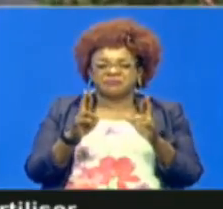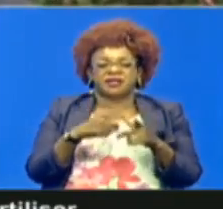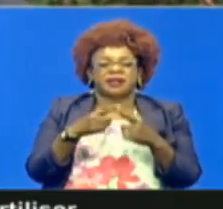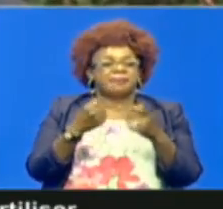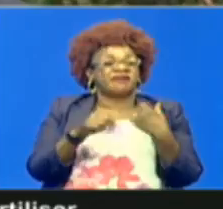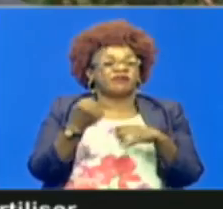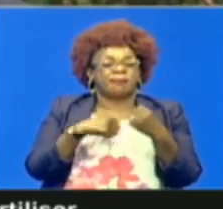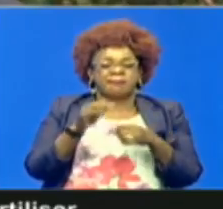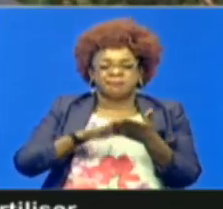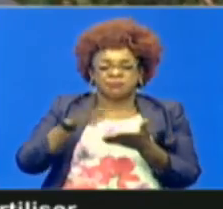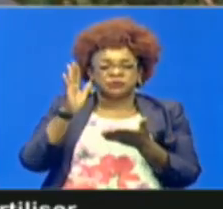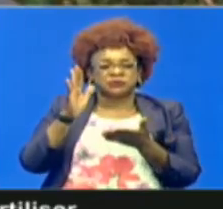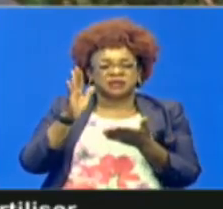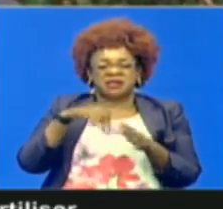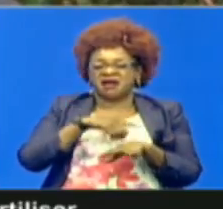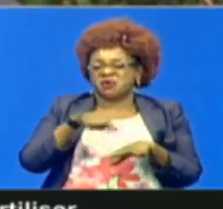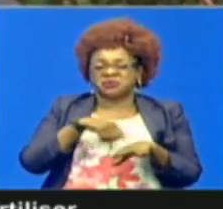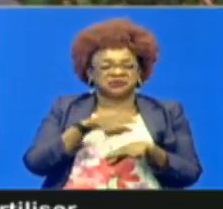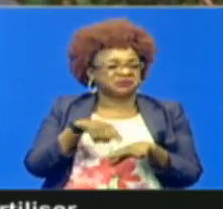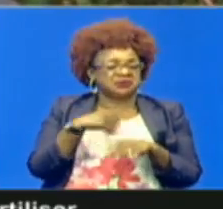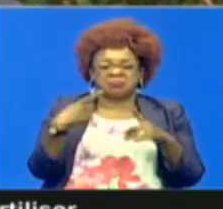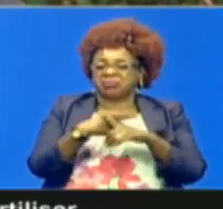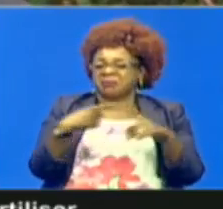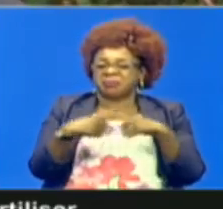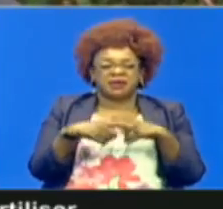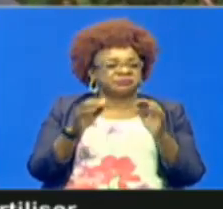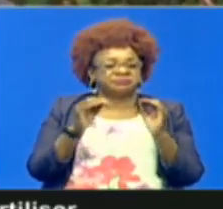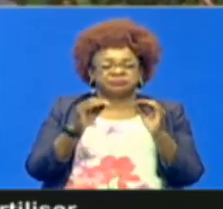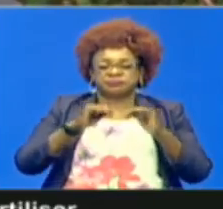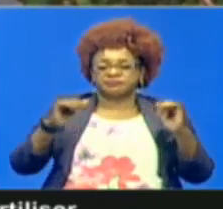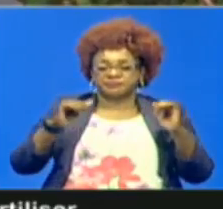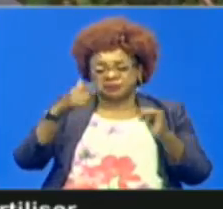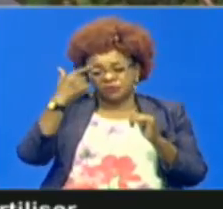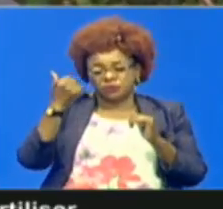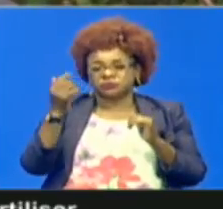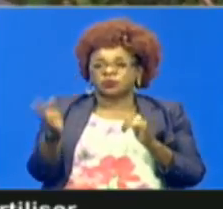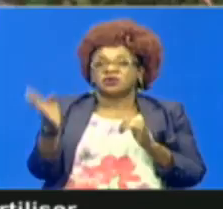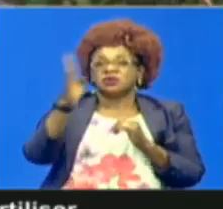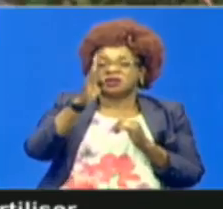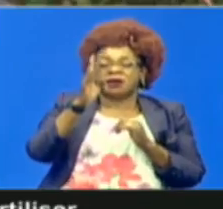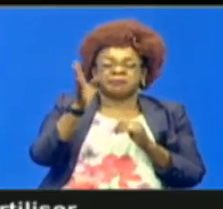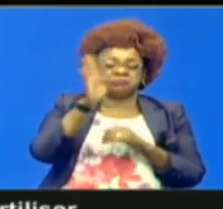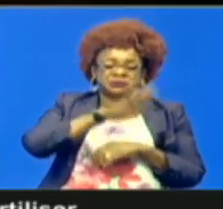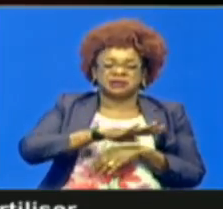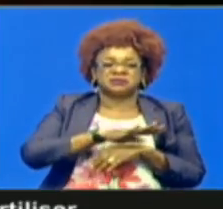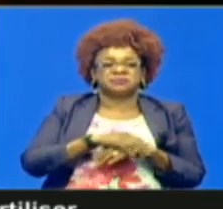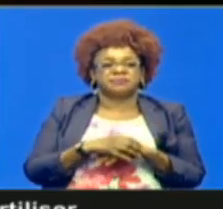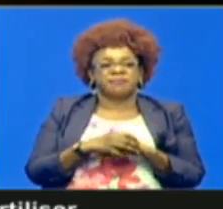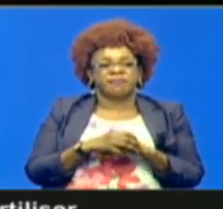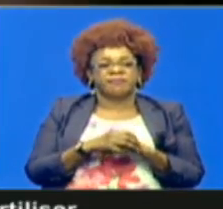So mostly the hours don't mingle. They are separate because the one is during the day and the other one is during the night.